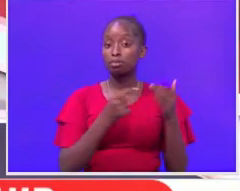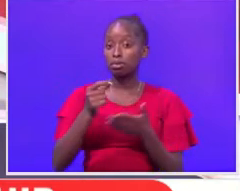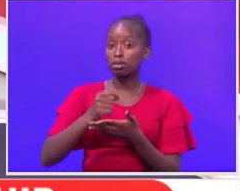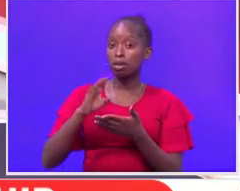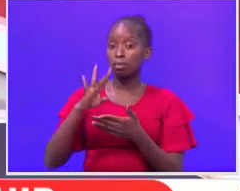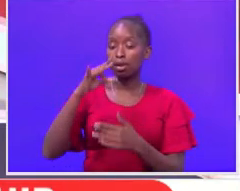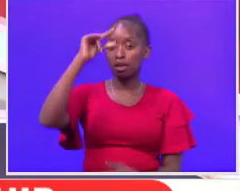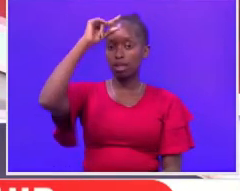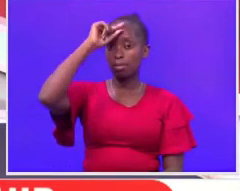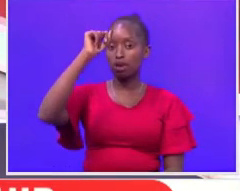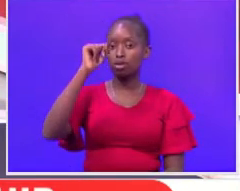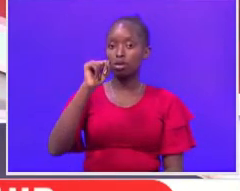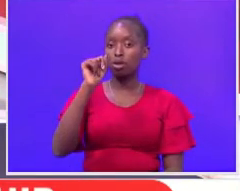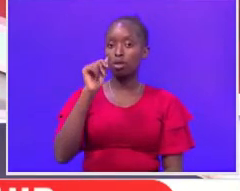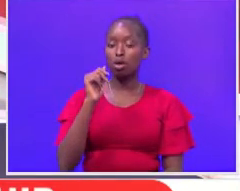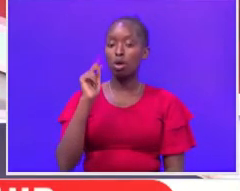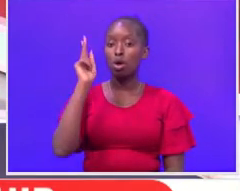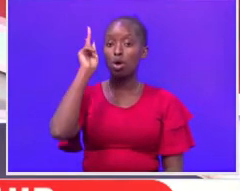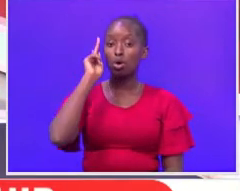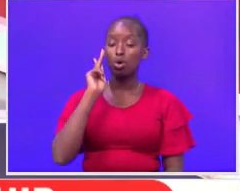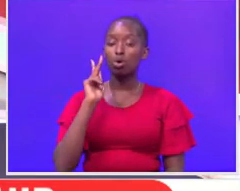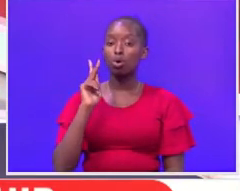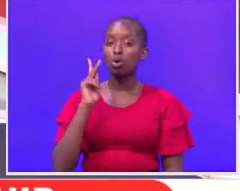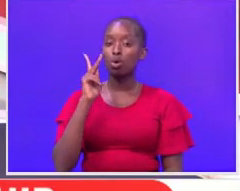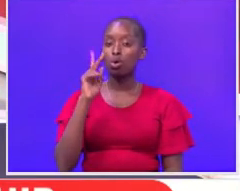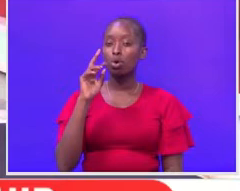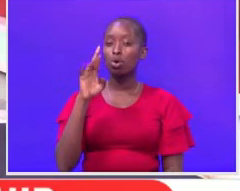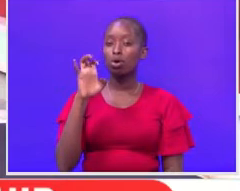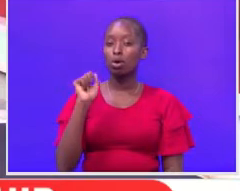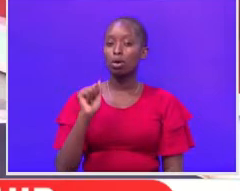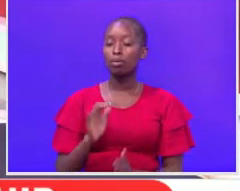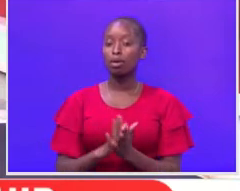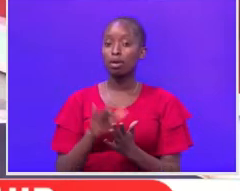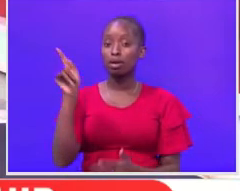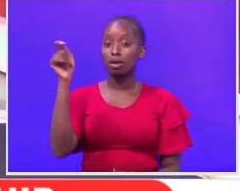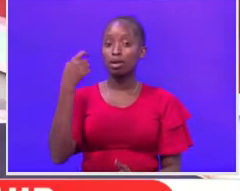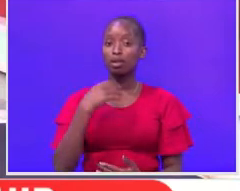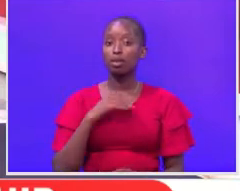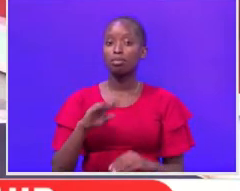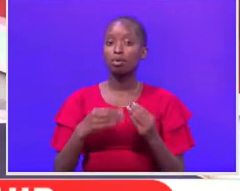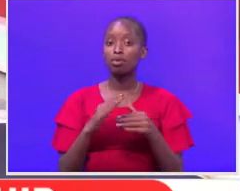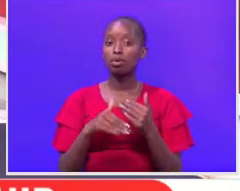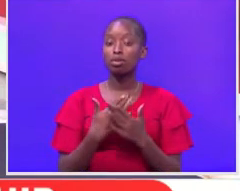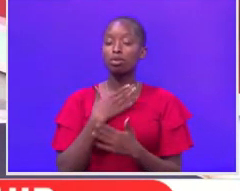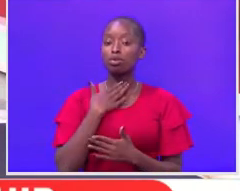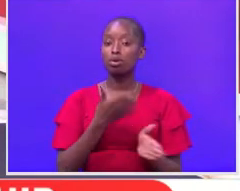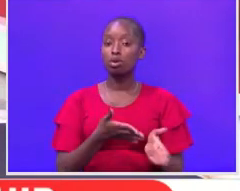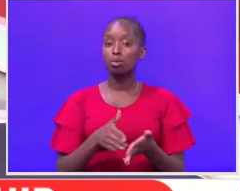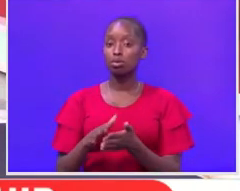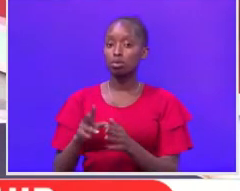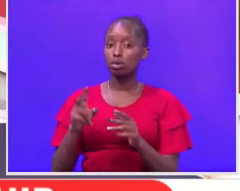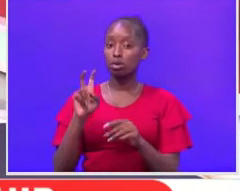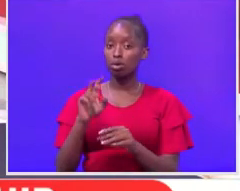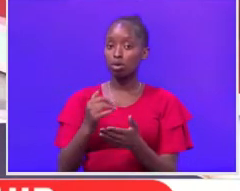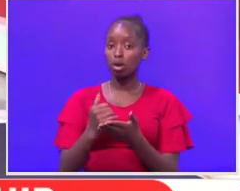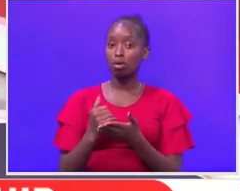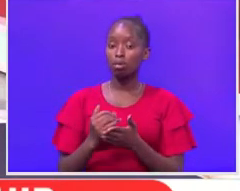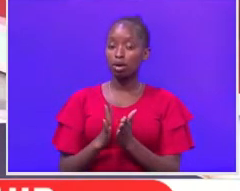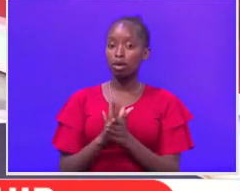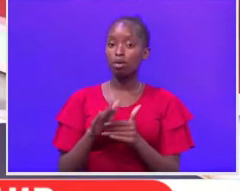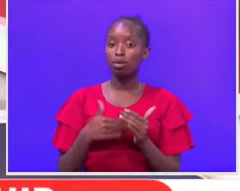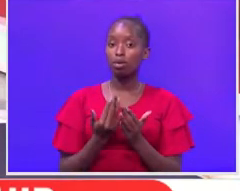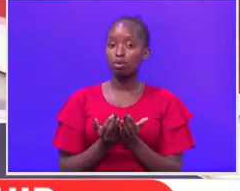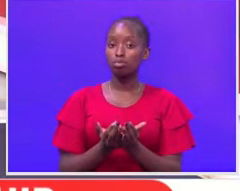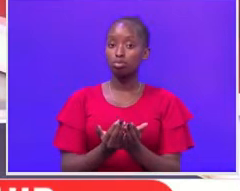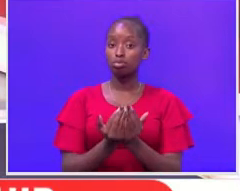Korea and Kenya, providing Kenyan seafarers with the opportunity to seek employment on Korean ships, employing